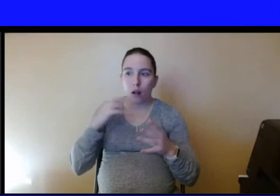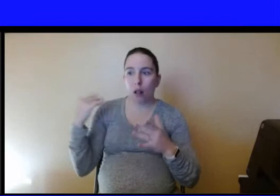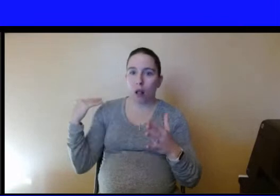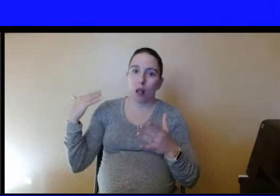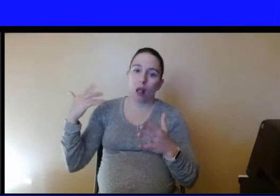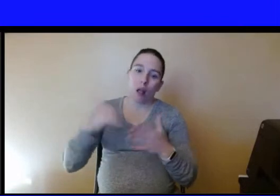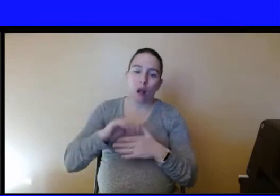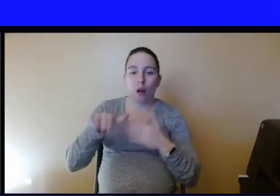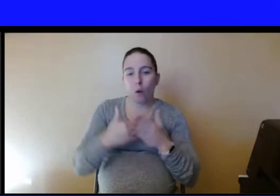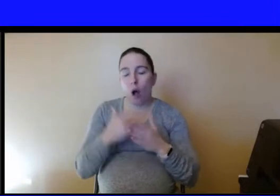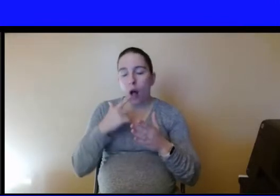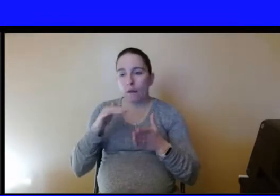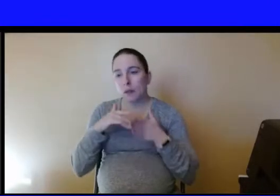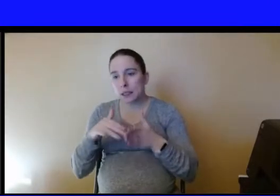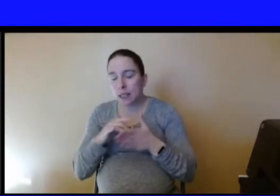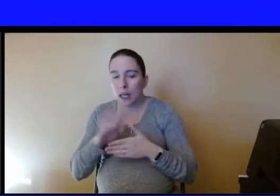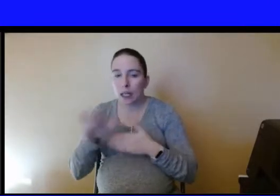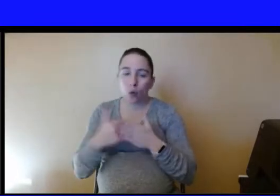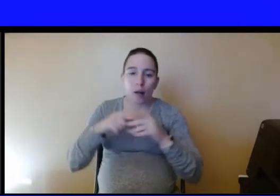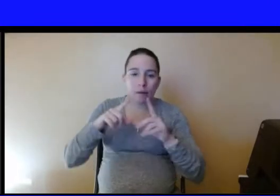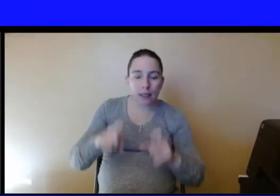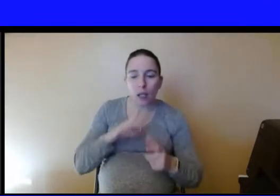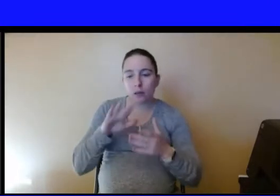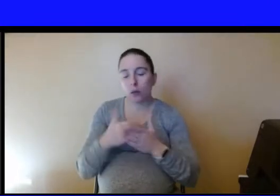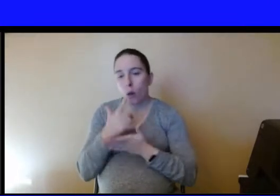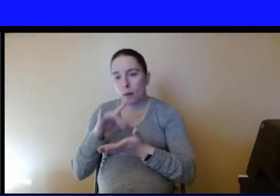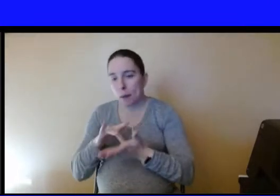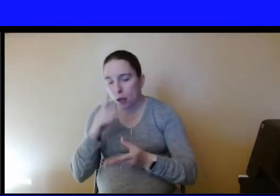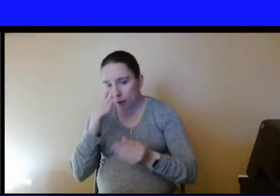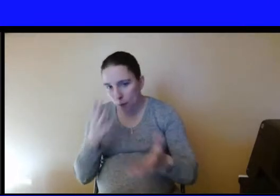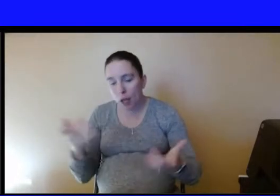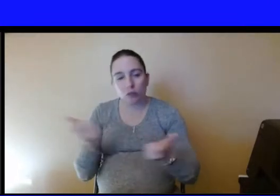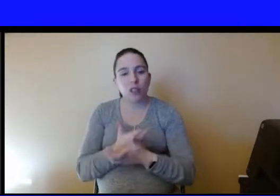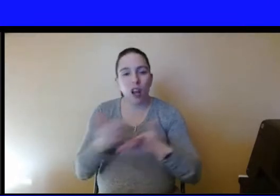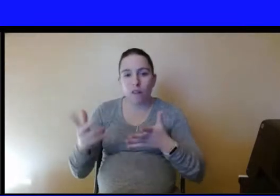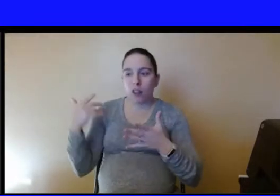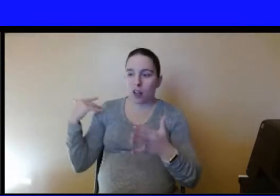Moving on to membership. At this point, our membership is close to